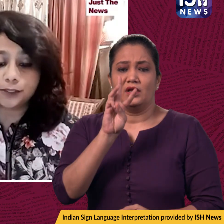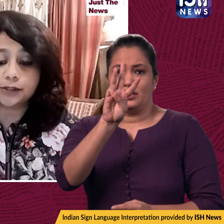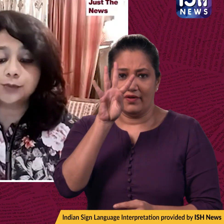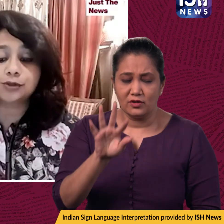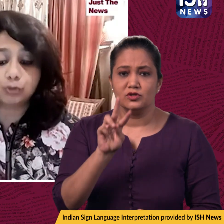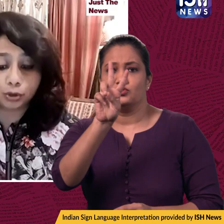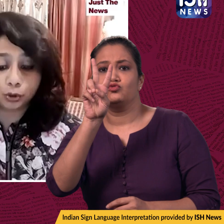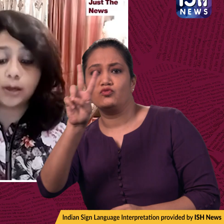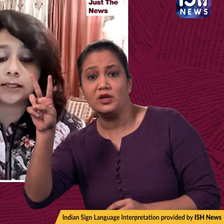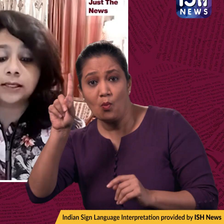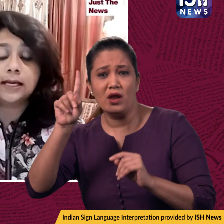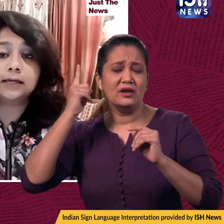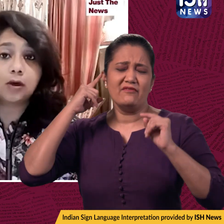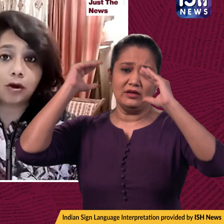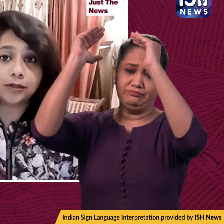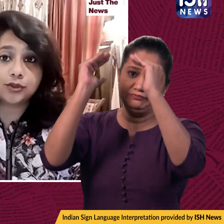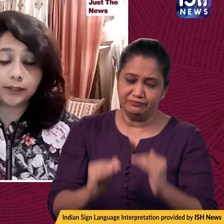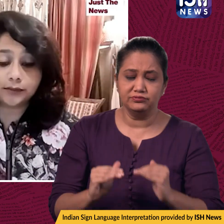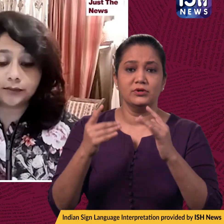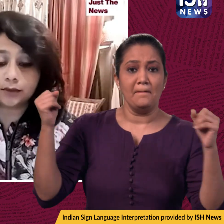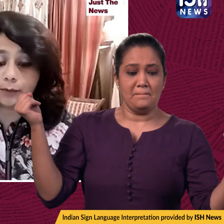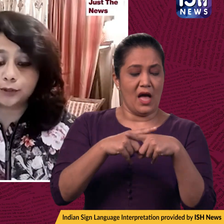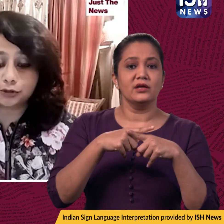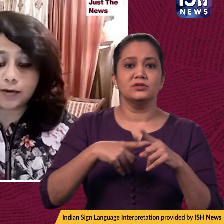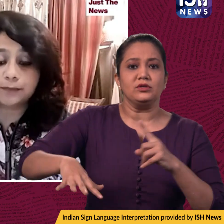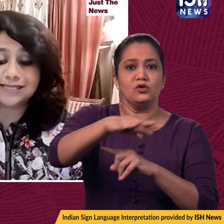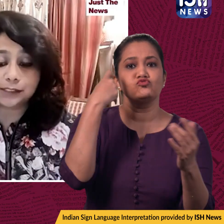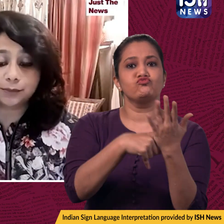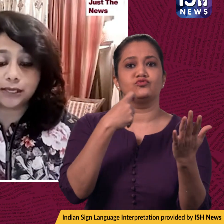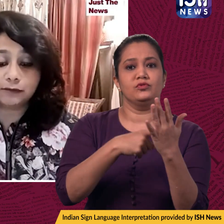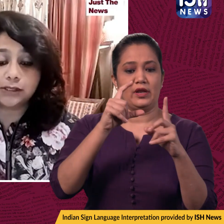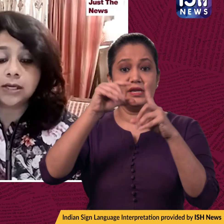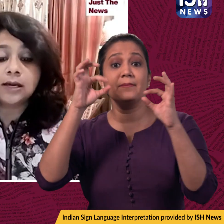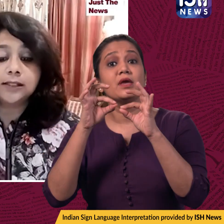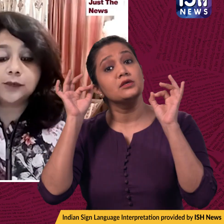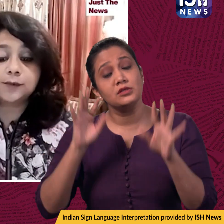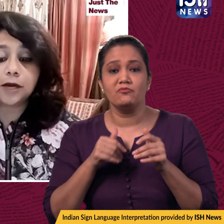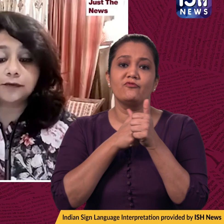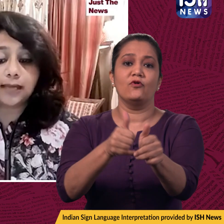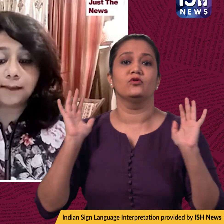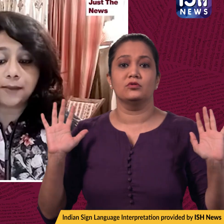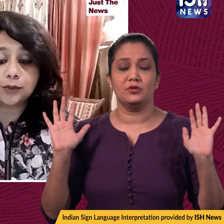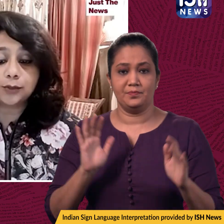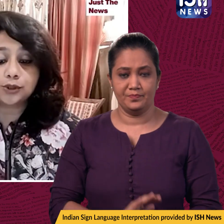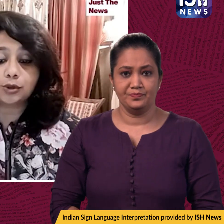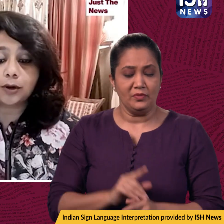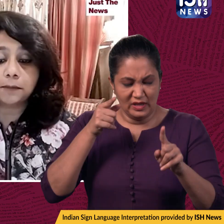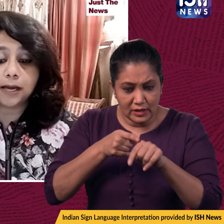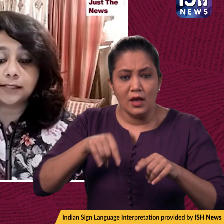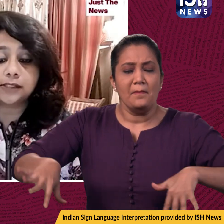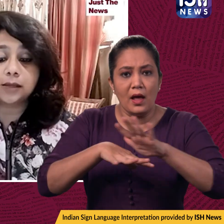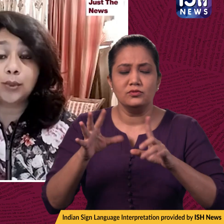35,221 loudspeakers was lowered in accordance with the prescribed decibel levels. This was part of the campaign to